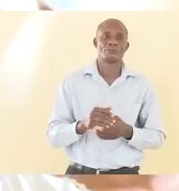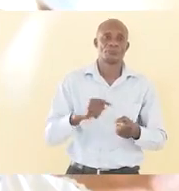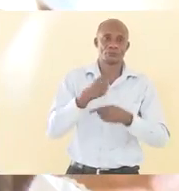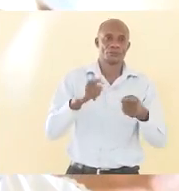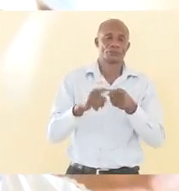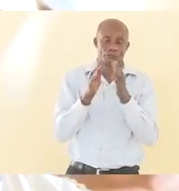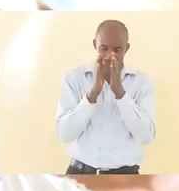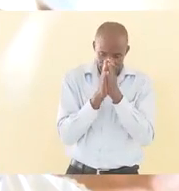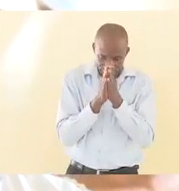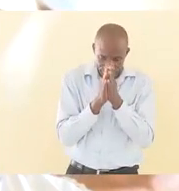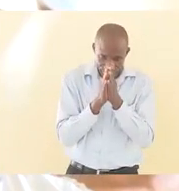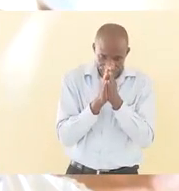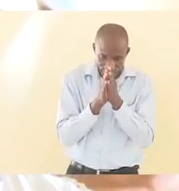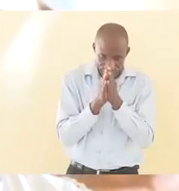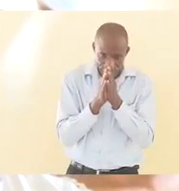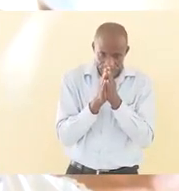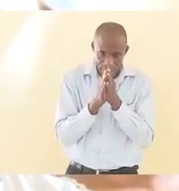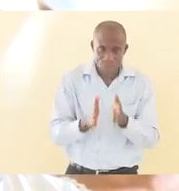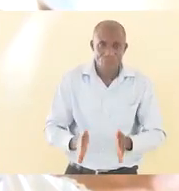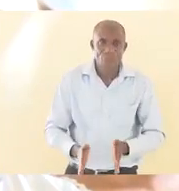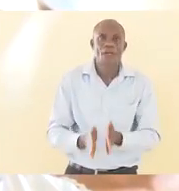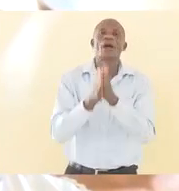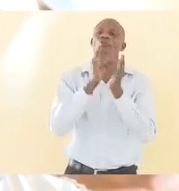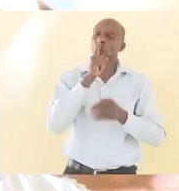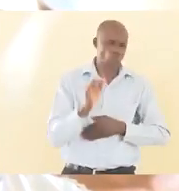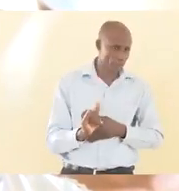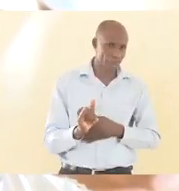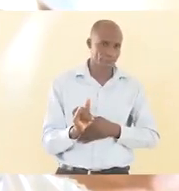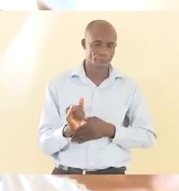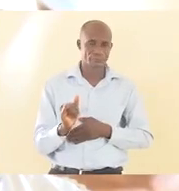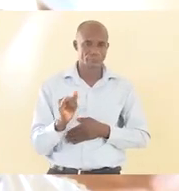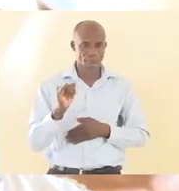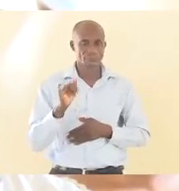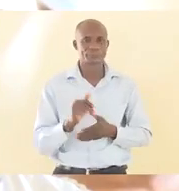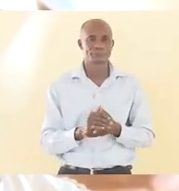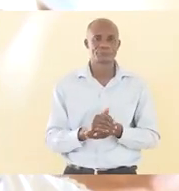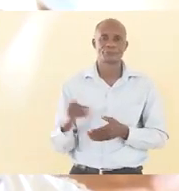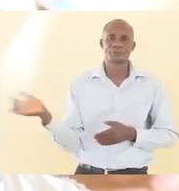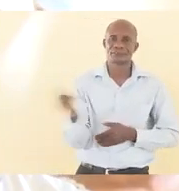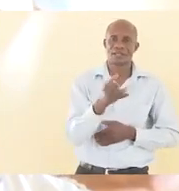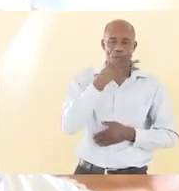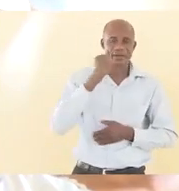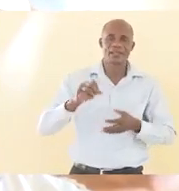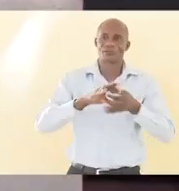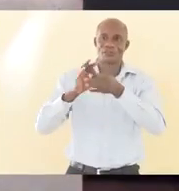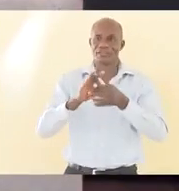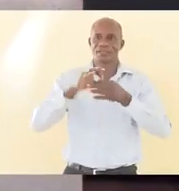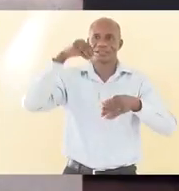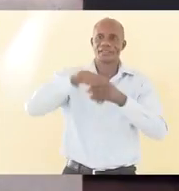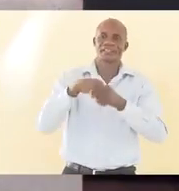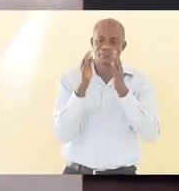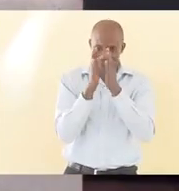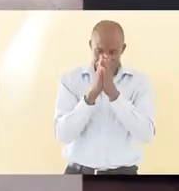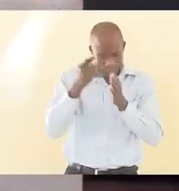form. They went into prayers. Ask truly for. So they were united in